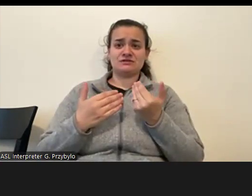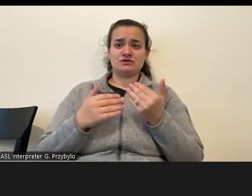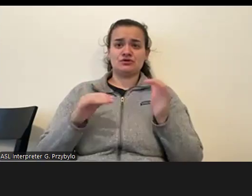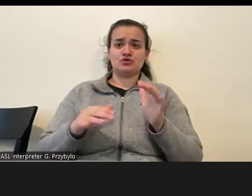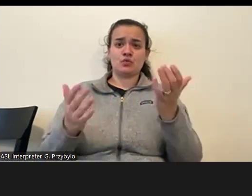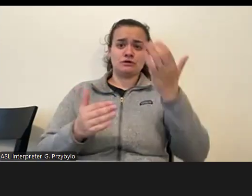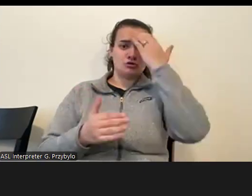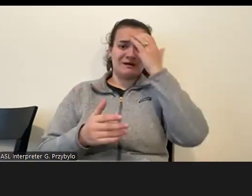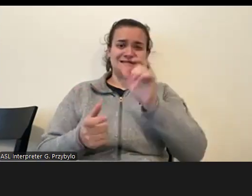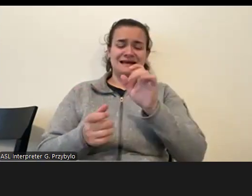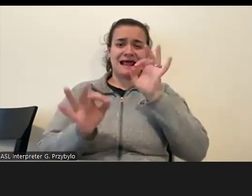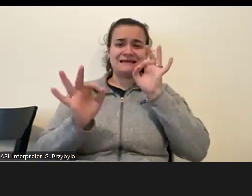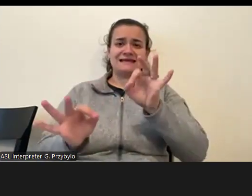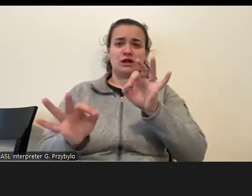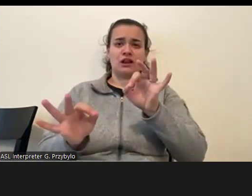ideal.